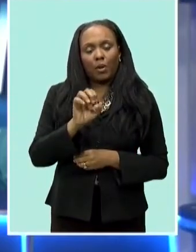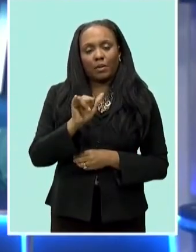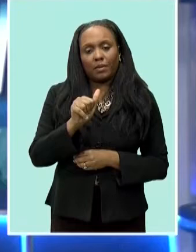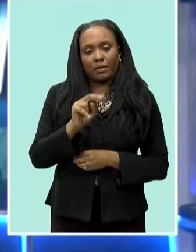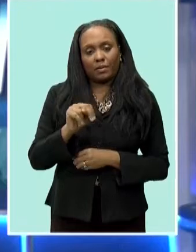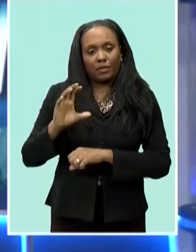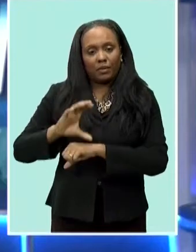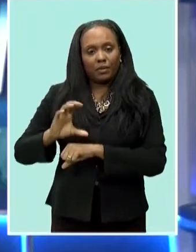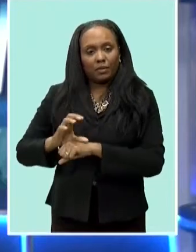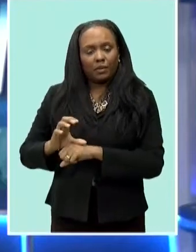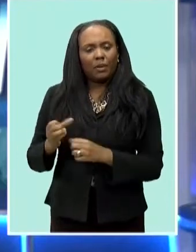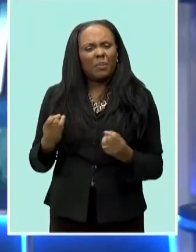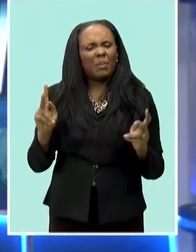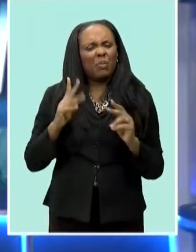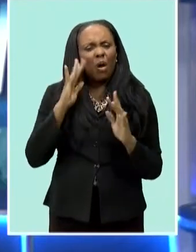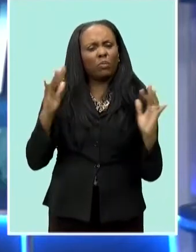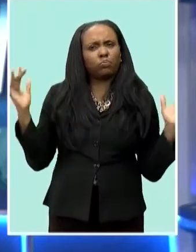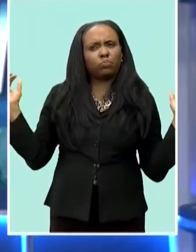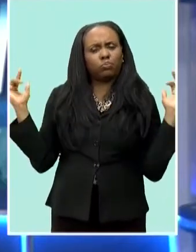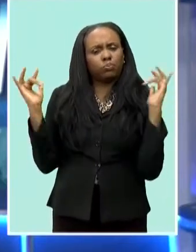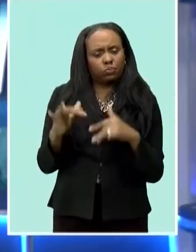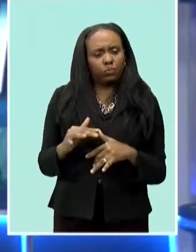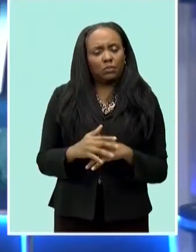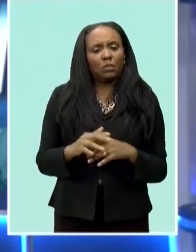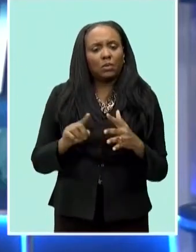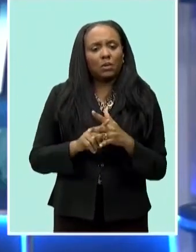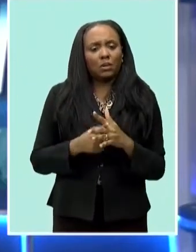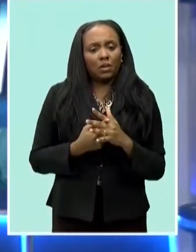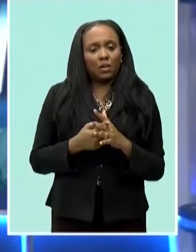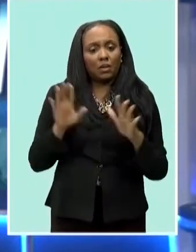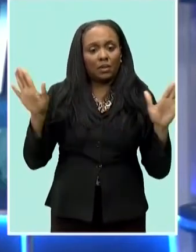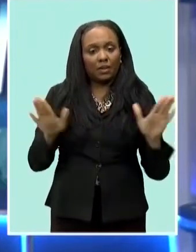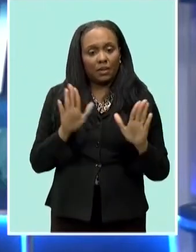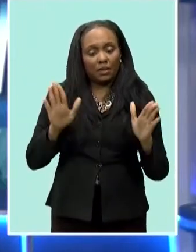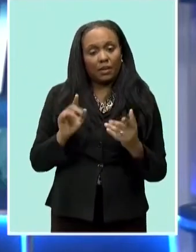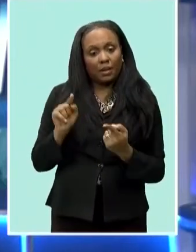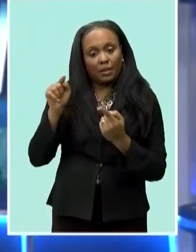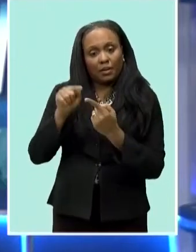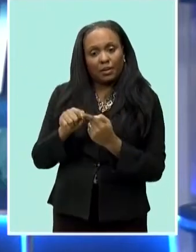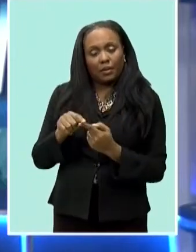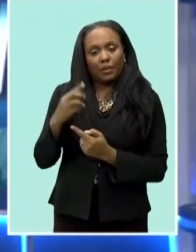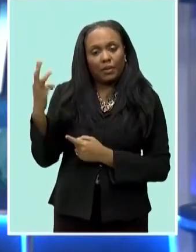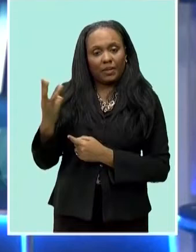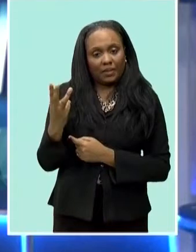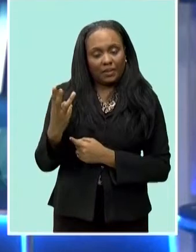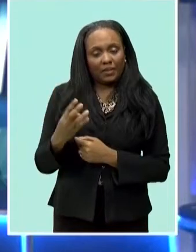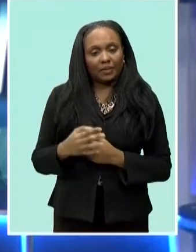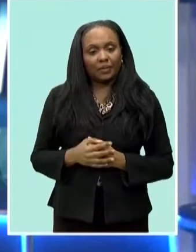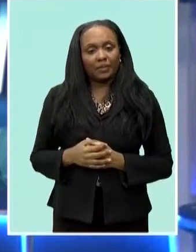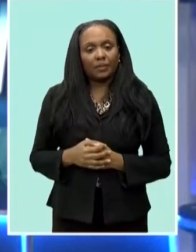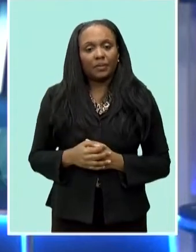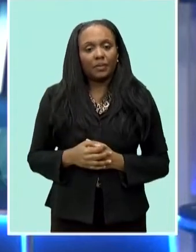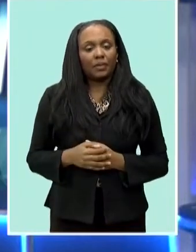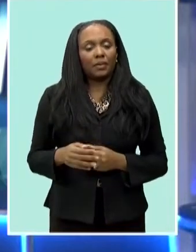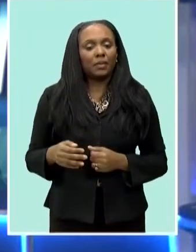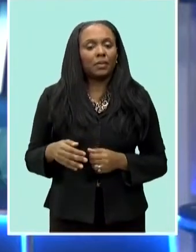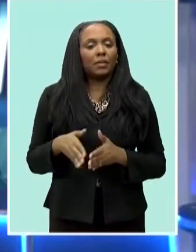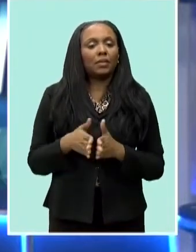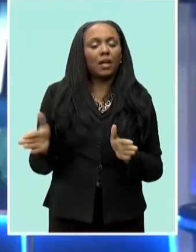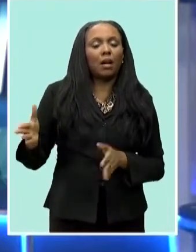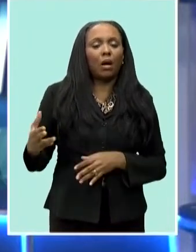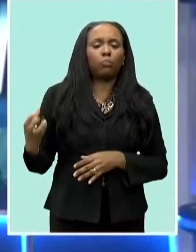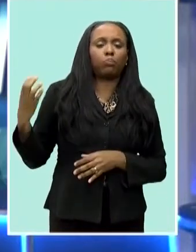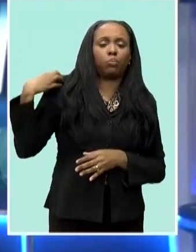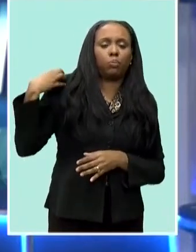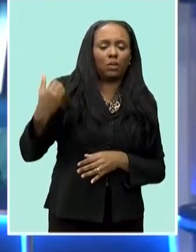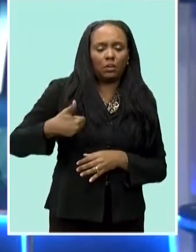are expected on the island for the conference, which gets underway on Sunday and runs up until Wednesday. General Superintendent of the Wesleyan